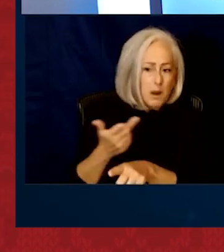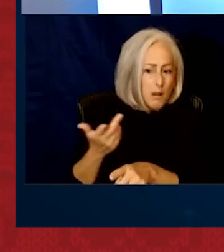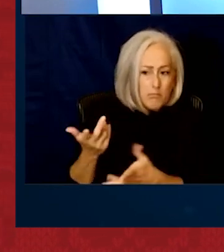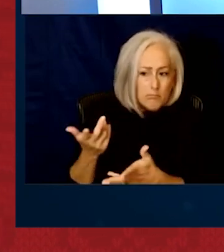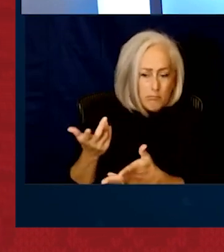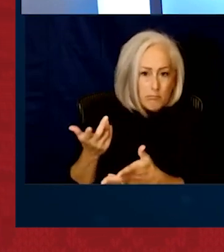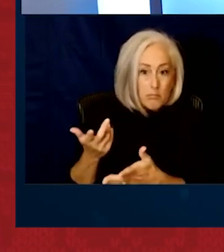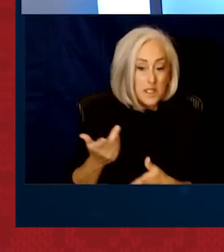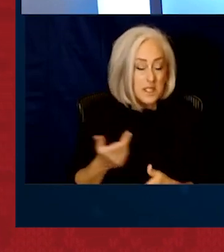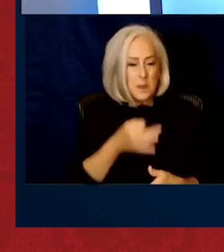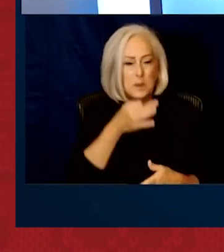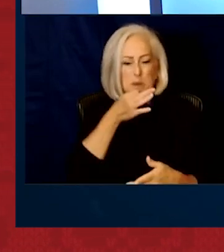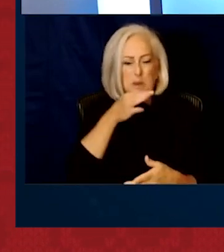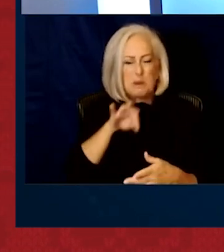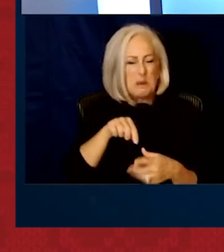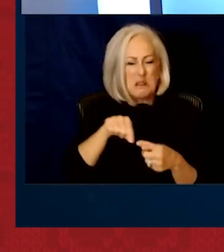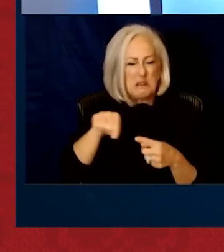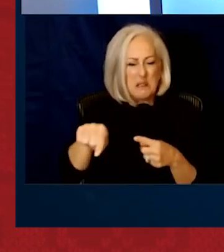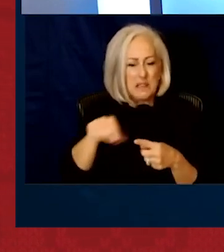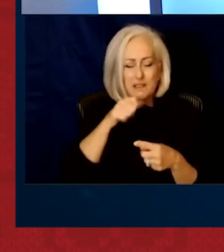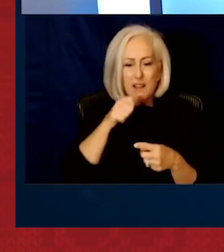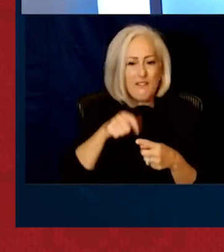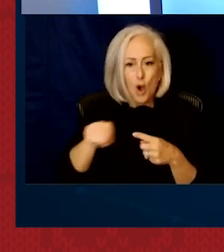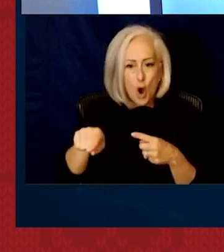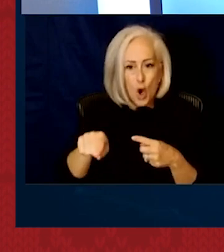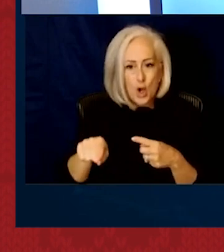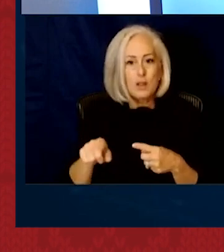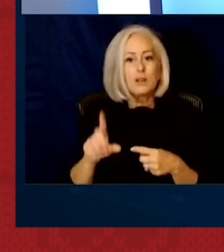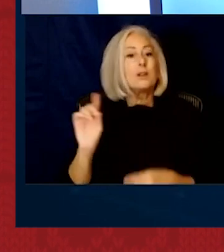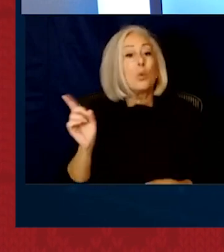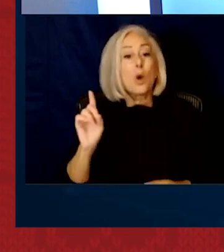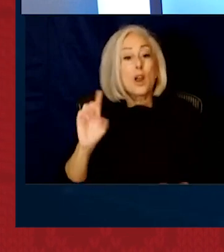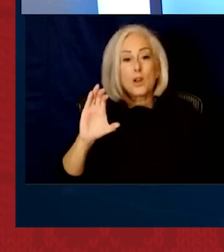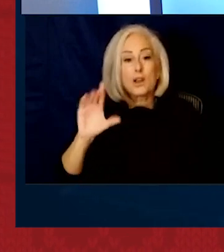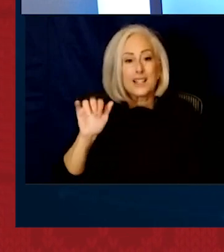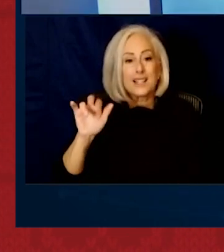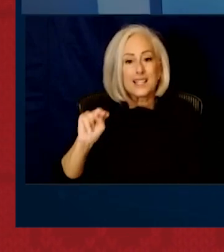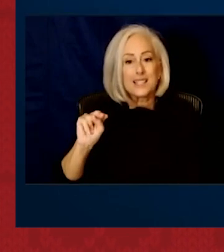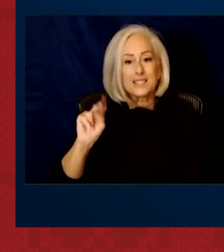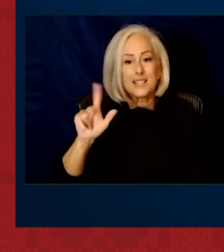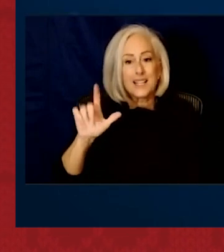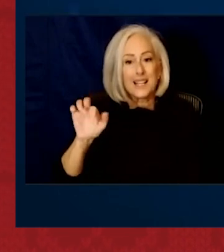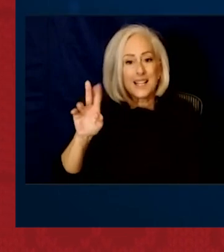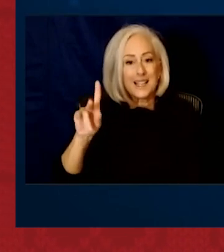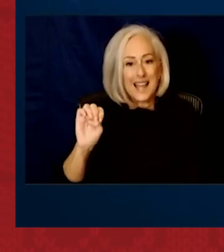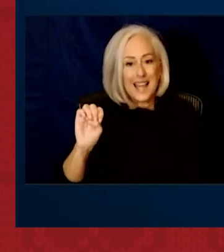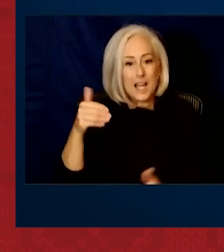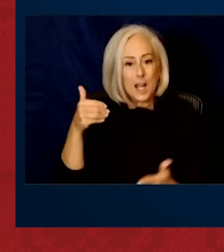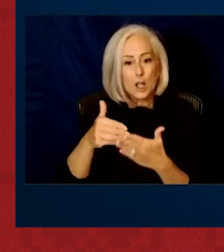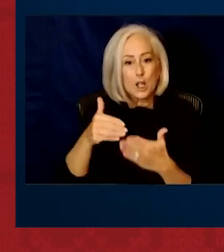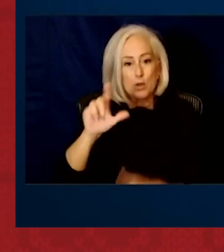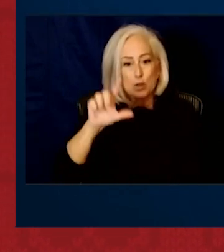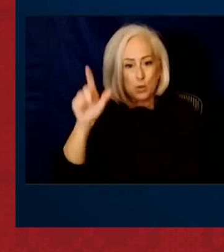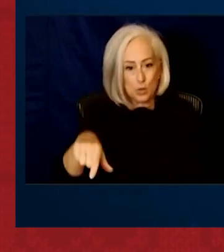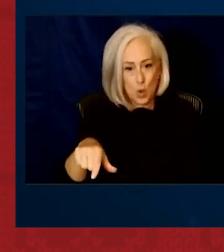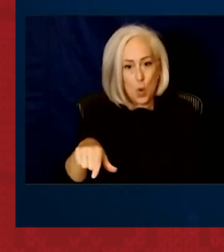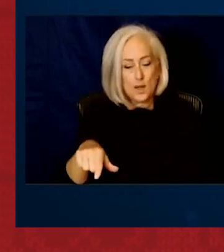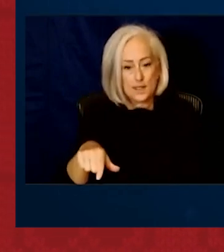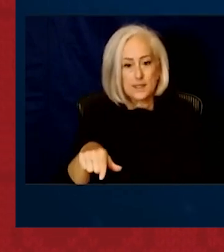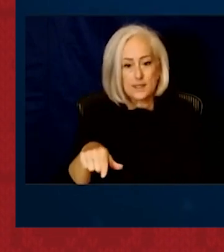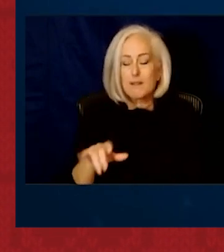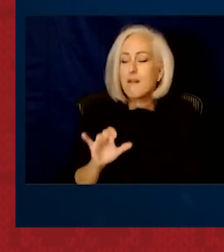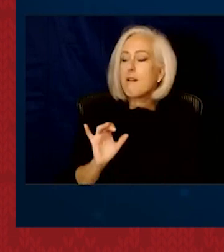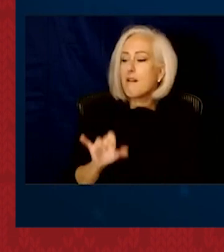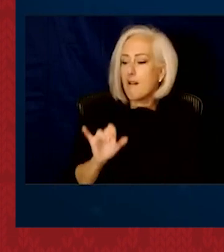Actually, not too far. I was camping out at Clinton Lake, close to Lawrence. So not too far at all.